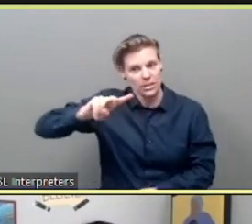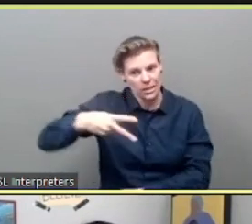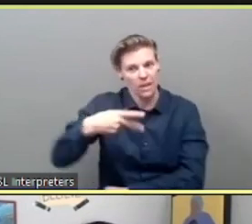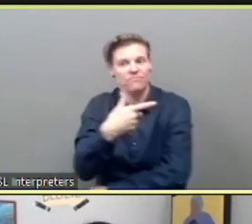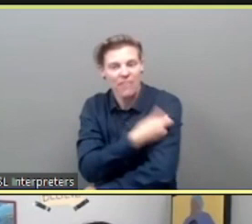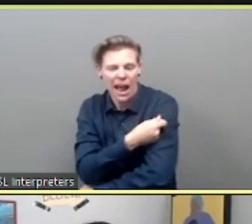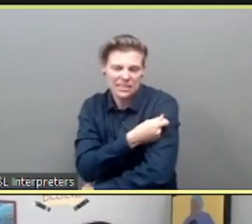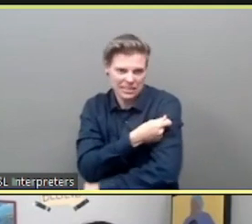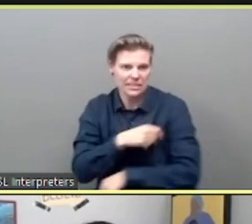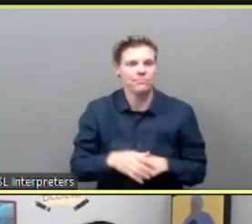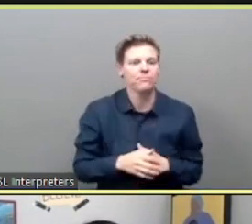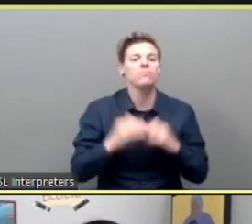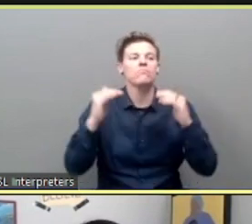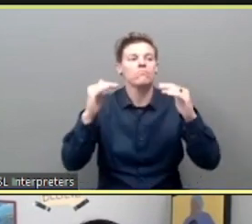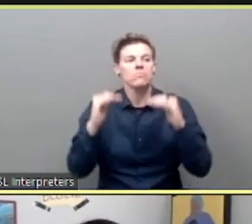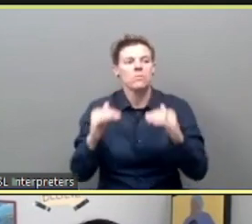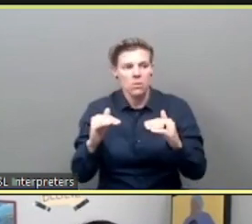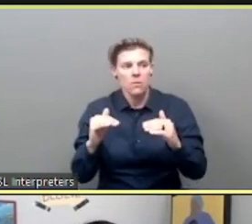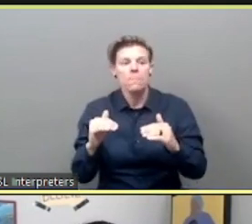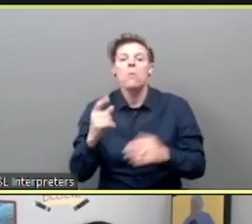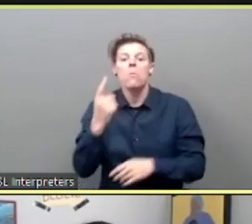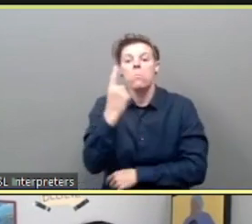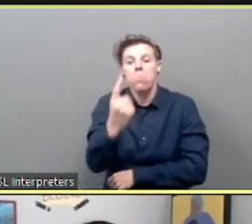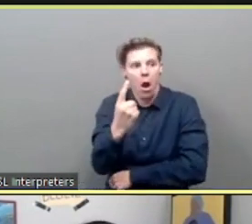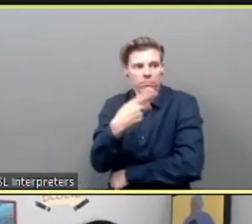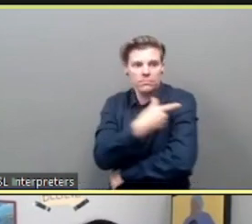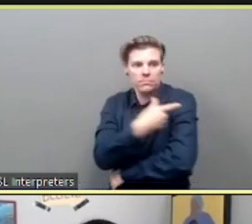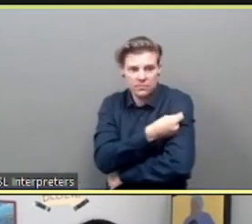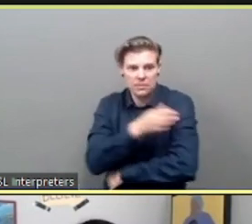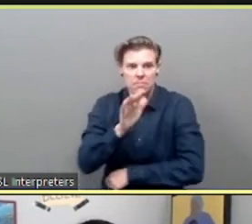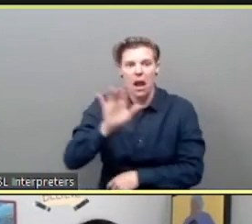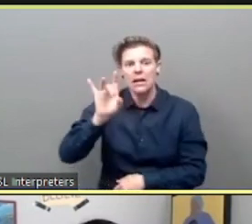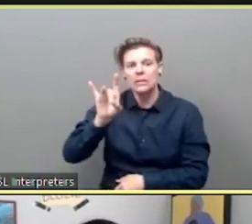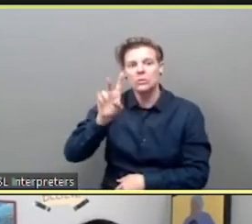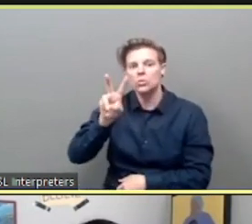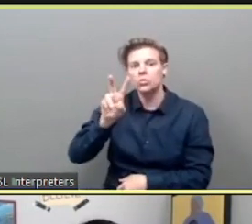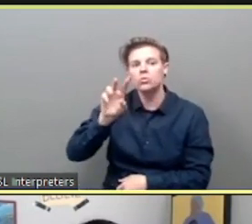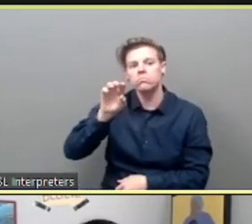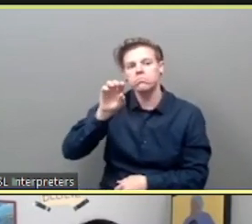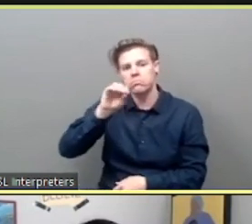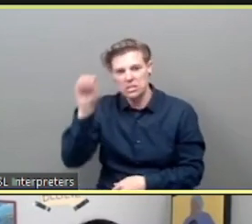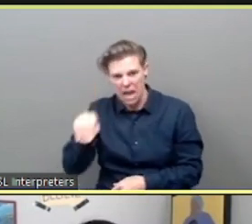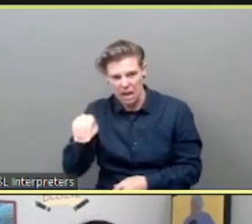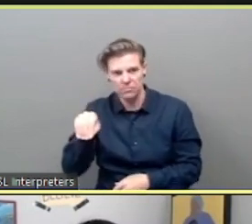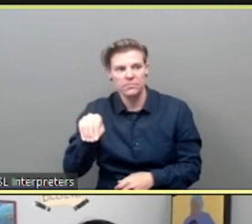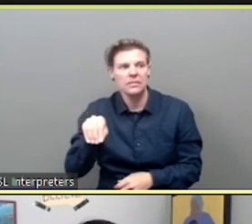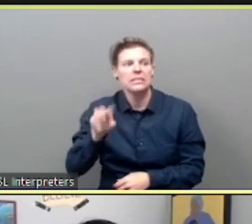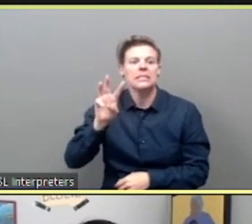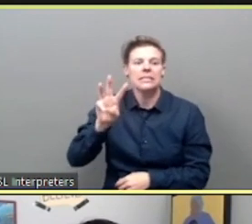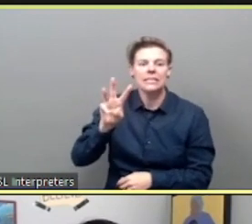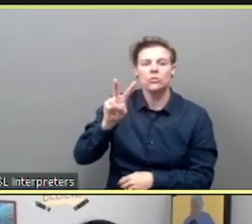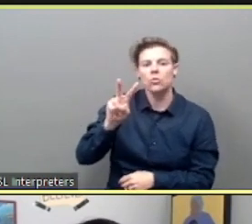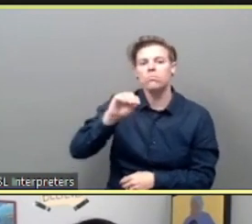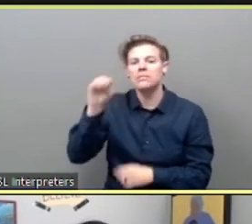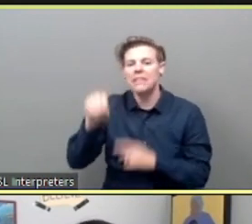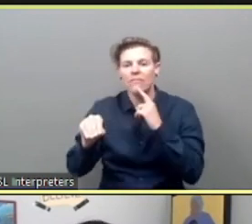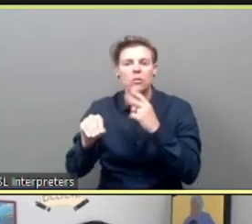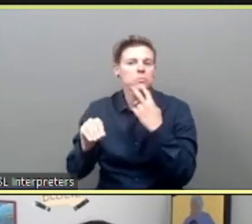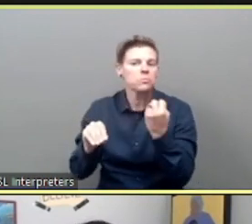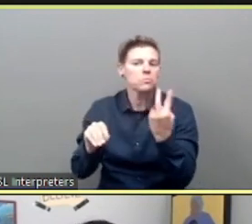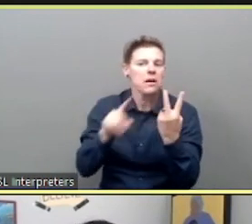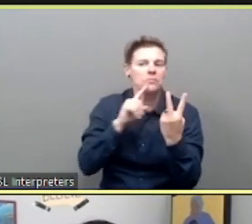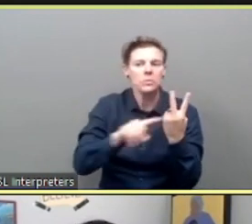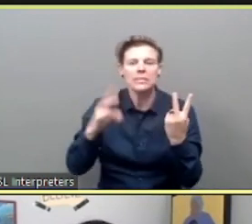82.5% of New Mexicans 18 and over are partially vaccinated, and 62.6% of New Mexicans 12 to 17